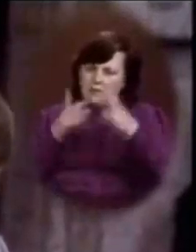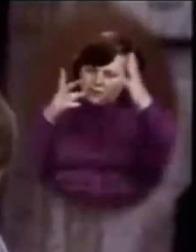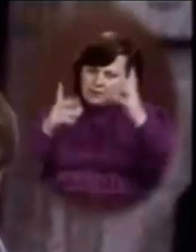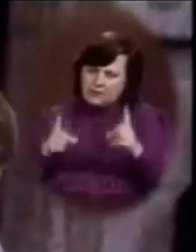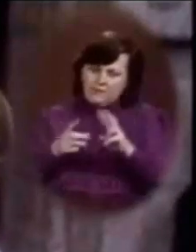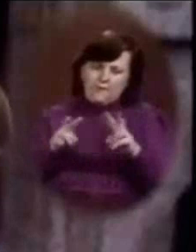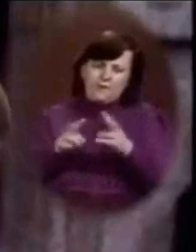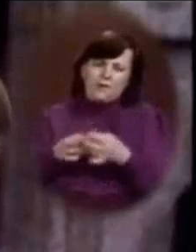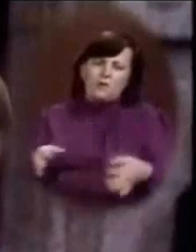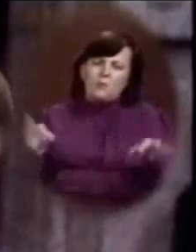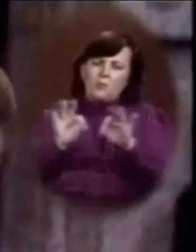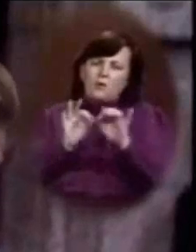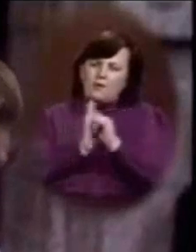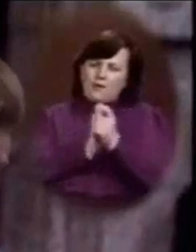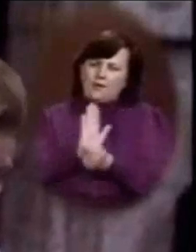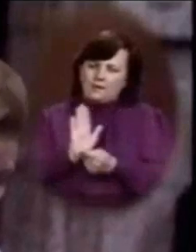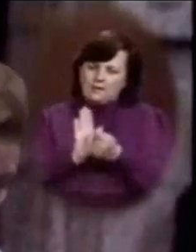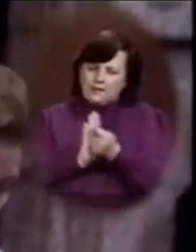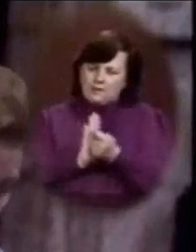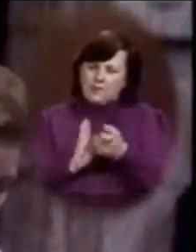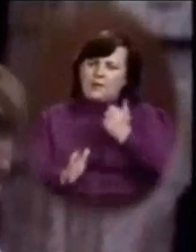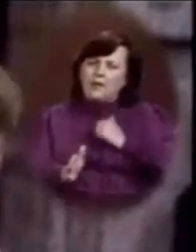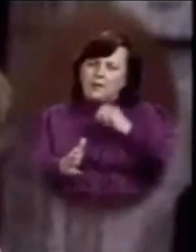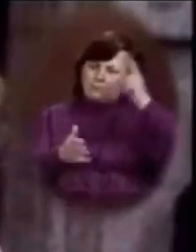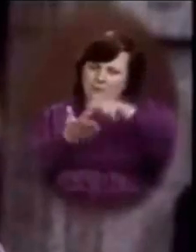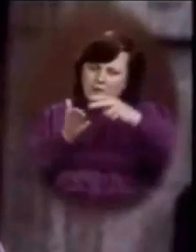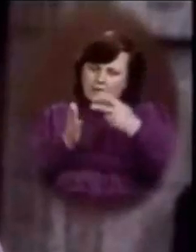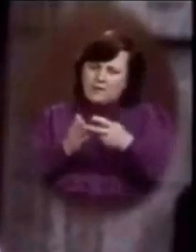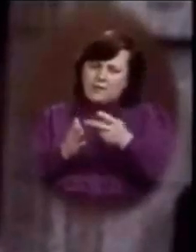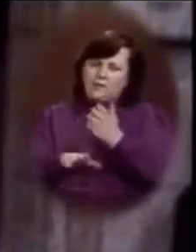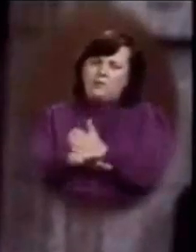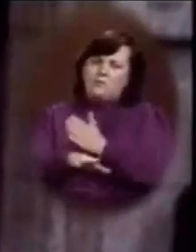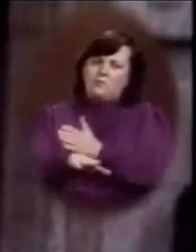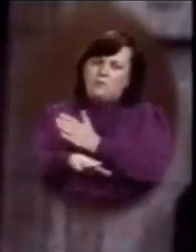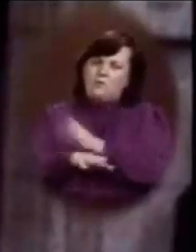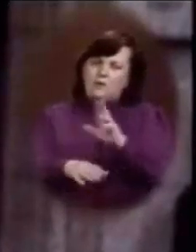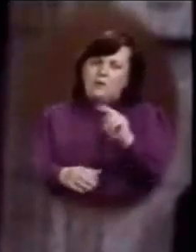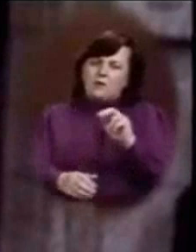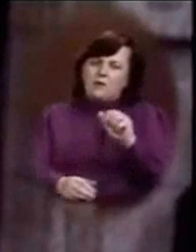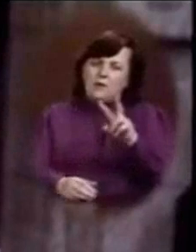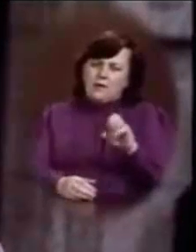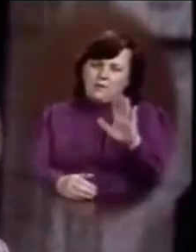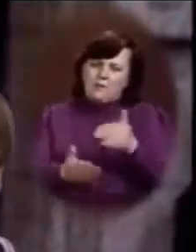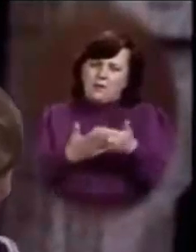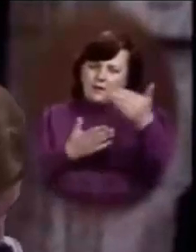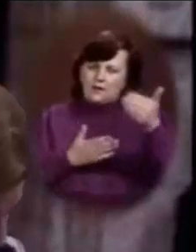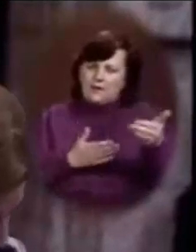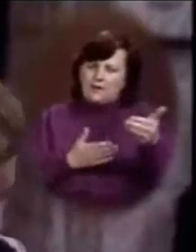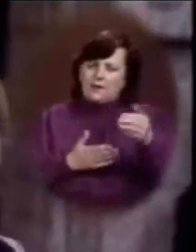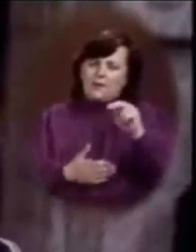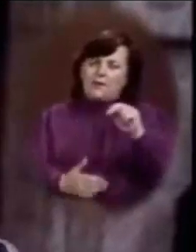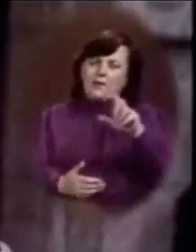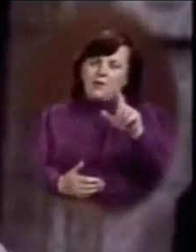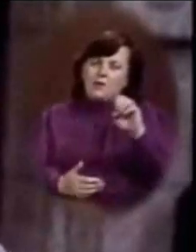that time, and by her intention to modernize her navy by acquiring nuclear-powered submarines, we very much hope from